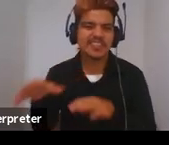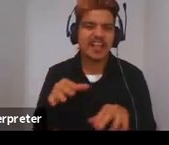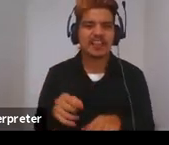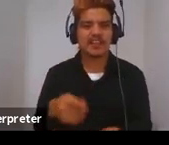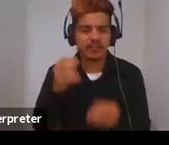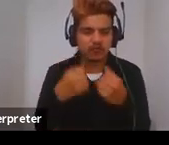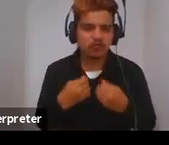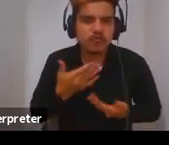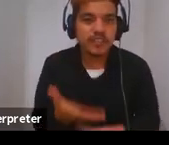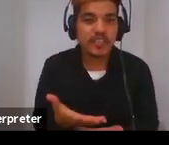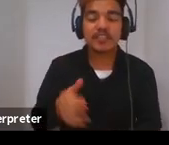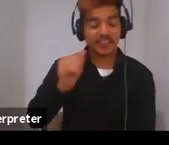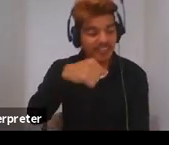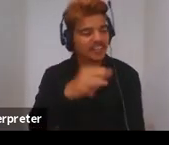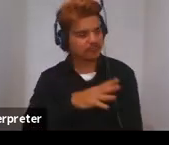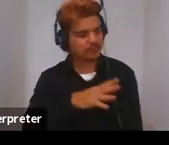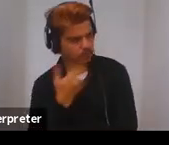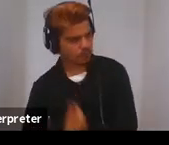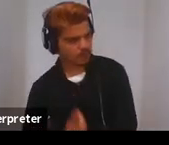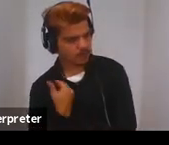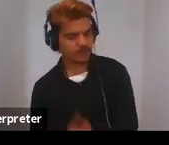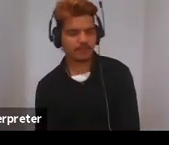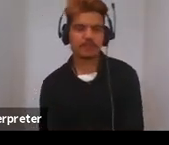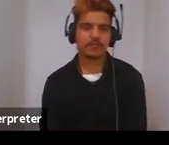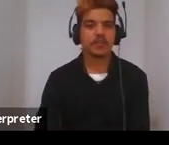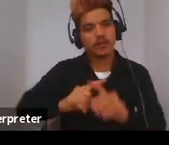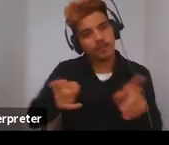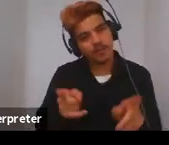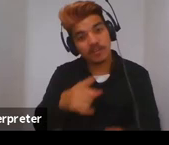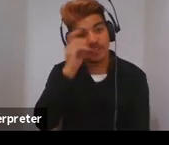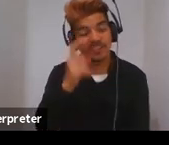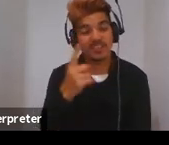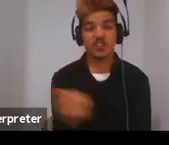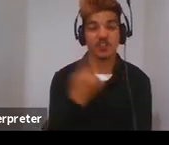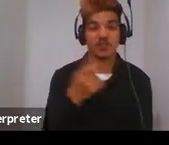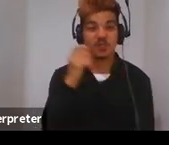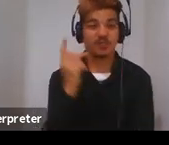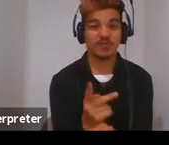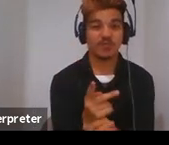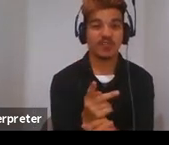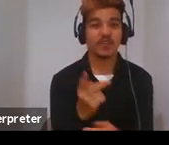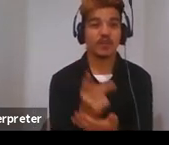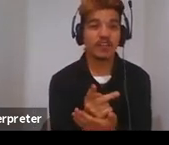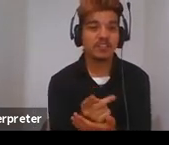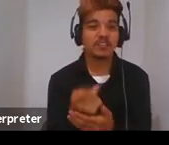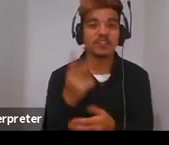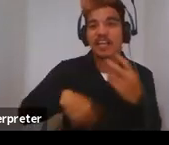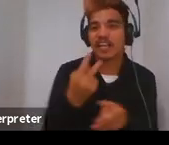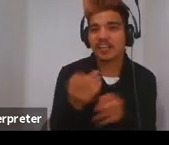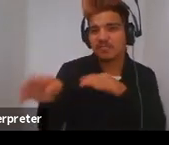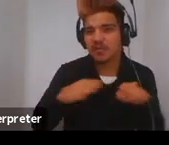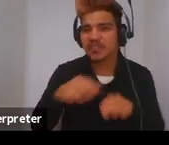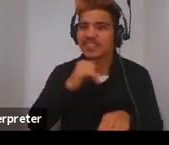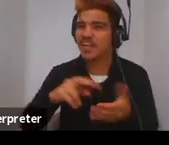saying, yes, that's okay with me. But just because someone consents to engage in one kind of behavior does not mean that